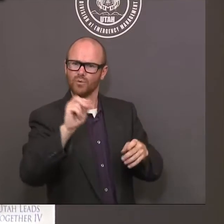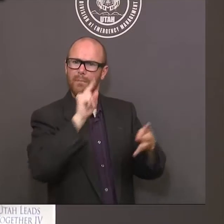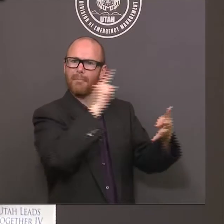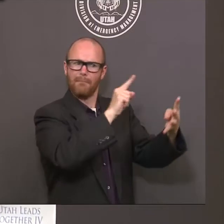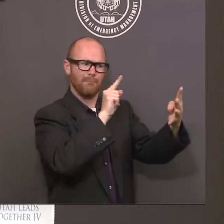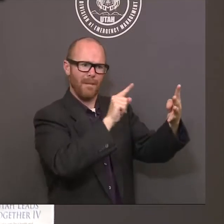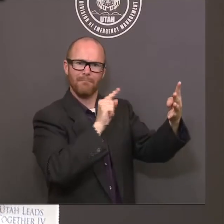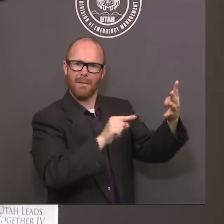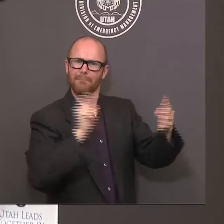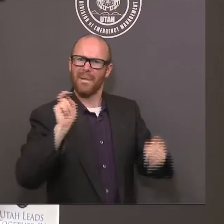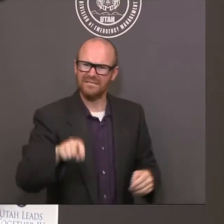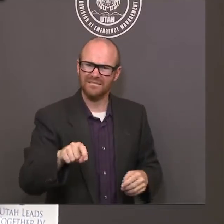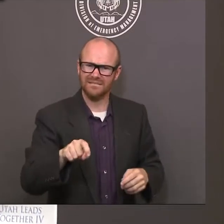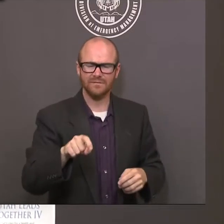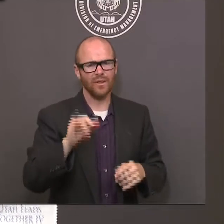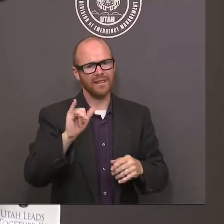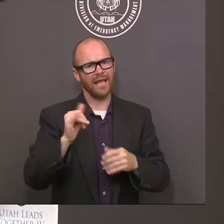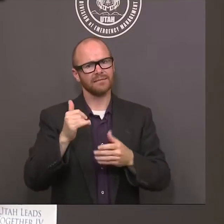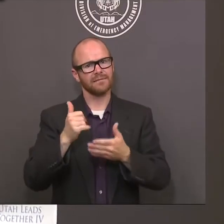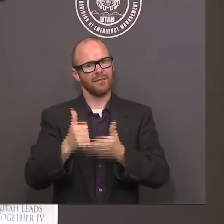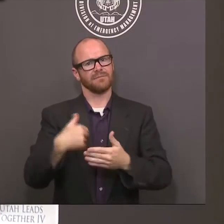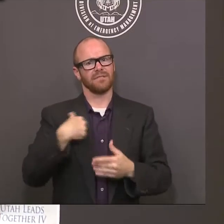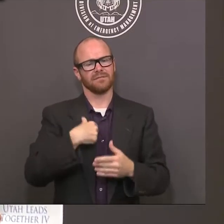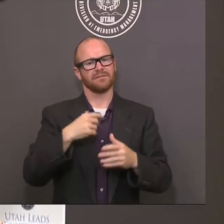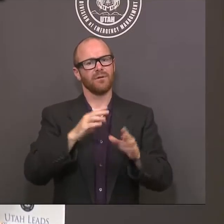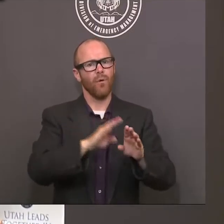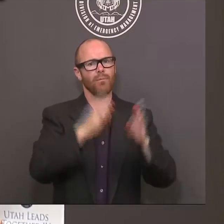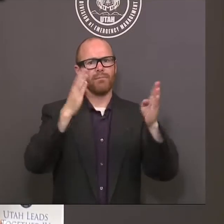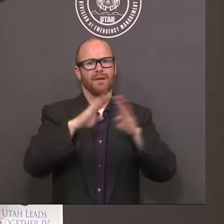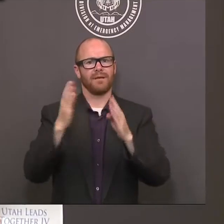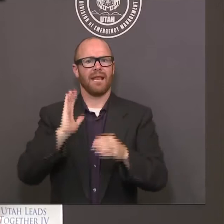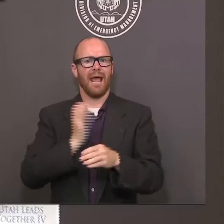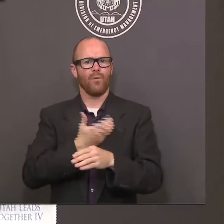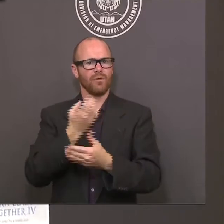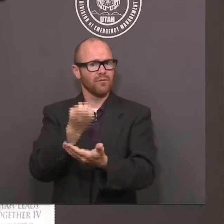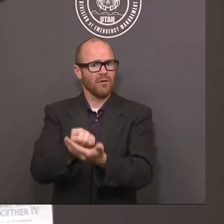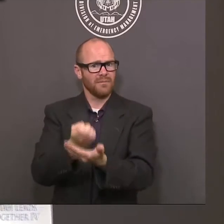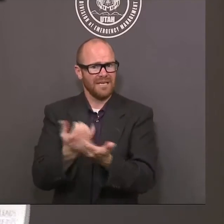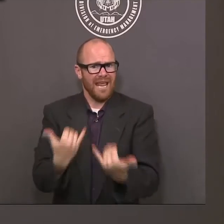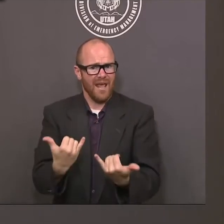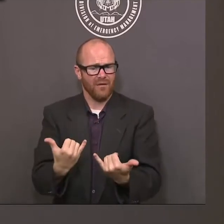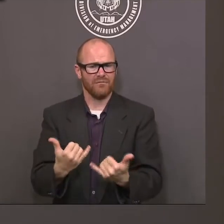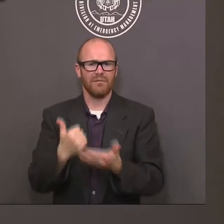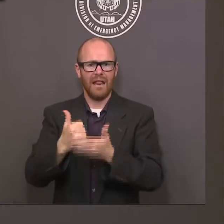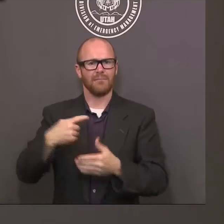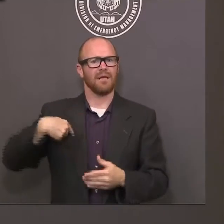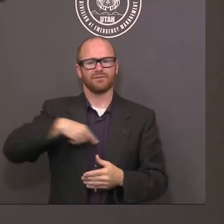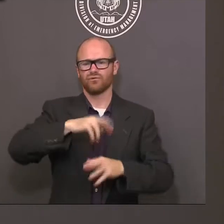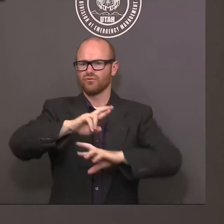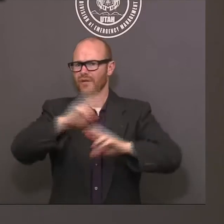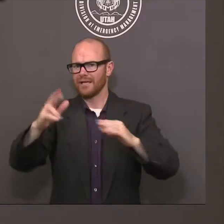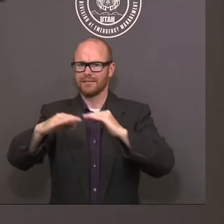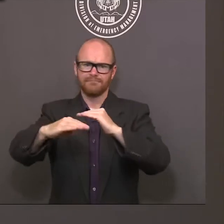but also open up the opportunity for economic recovery and get us back on solid footing